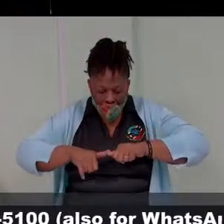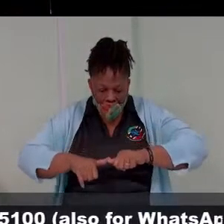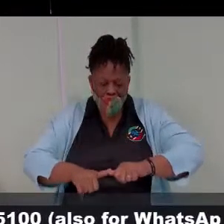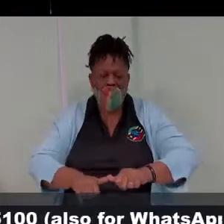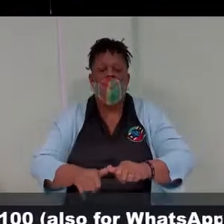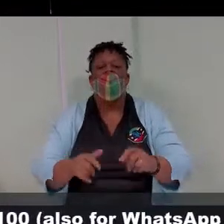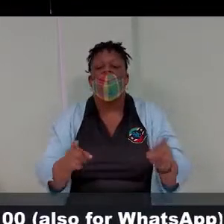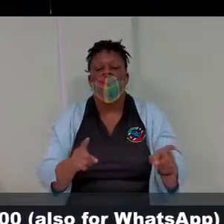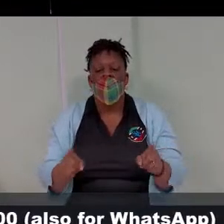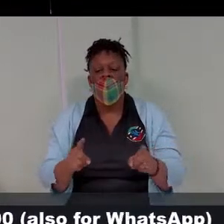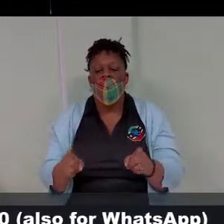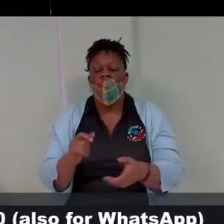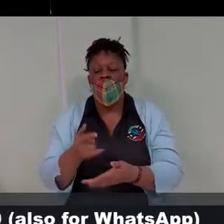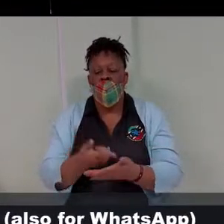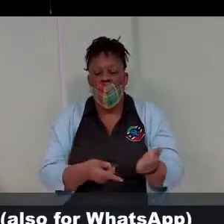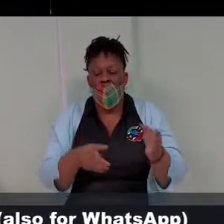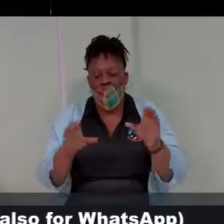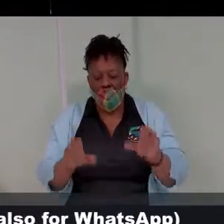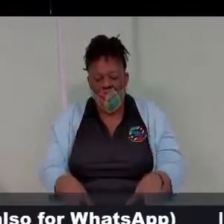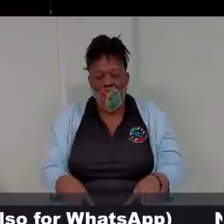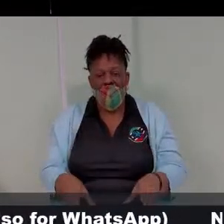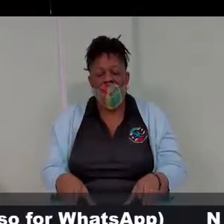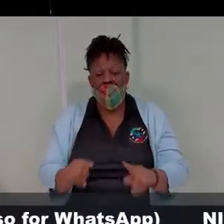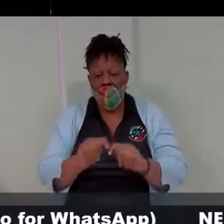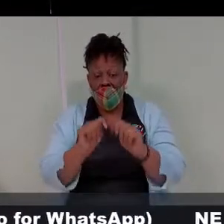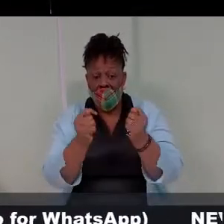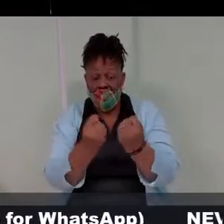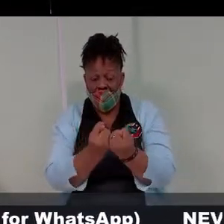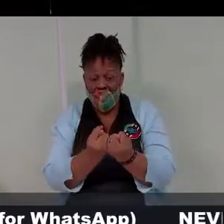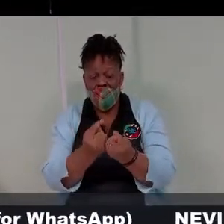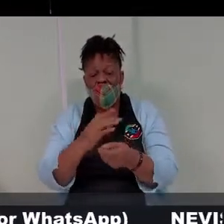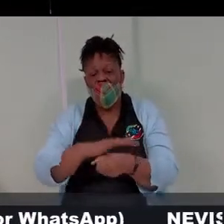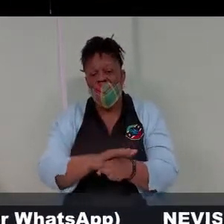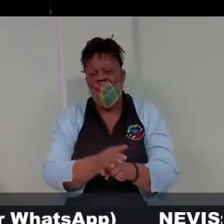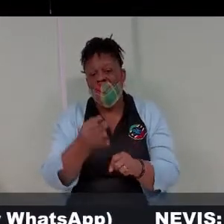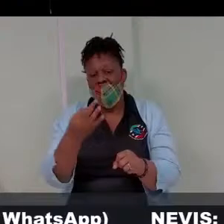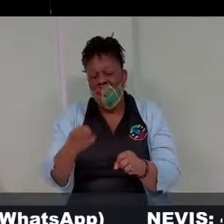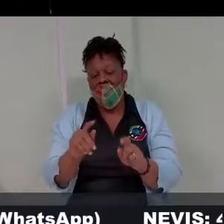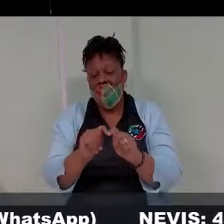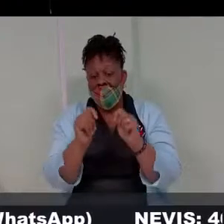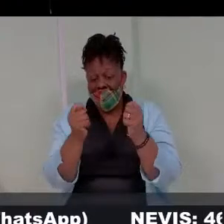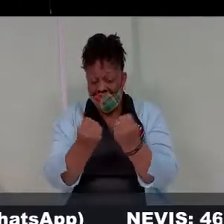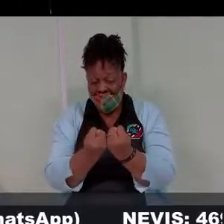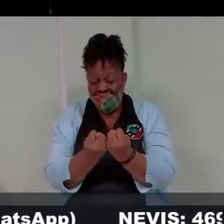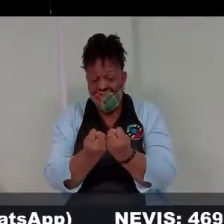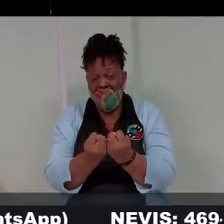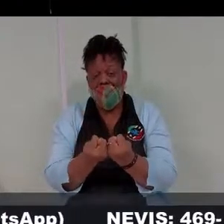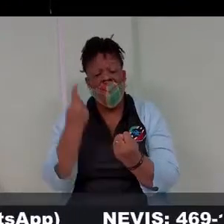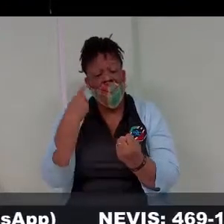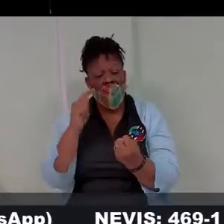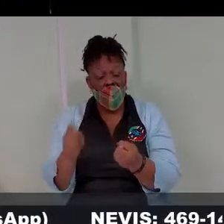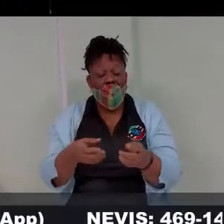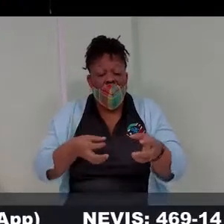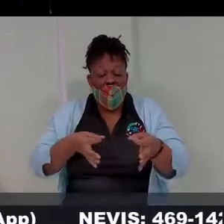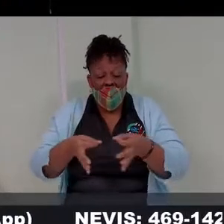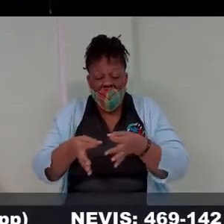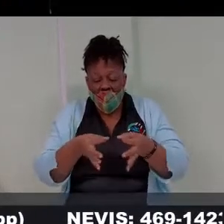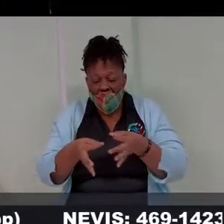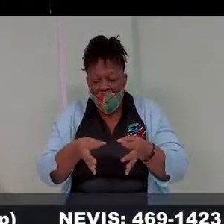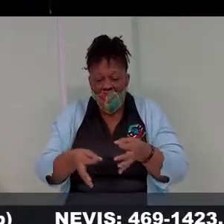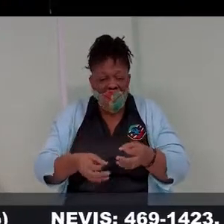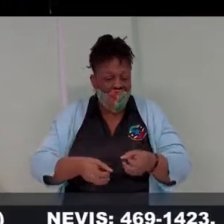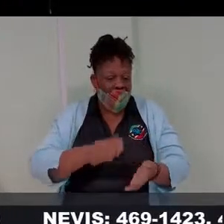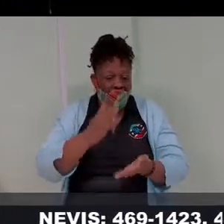do all that they can, the National COVID-19 Task Force, for their hard